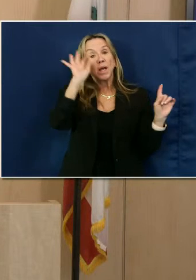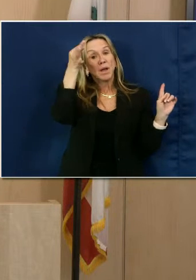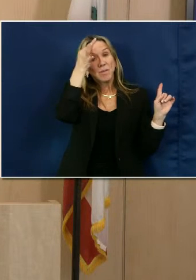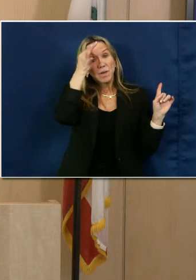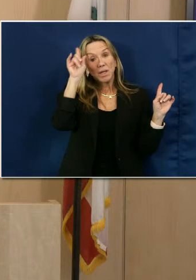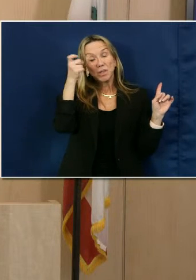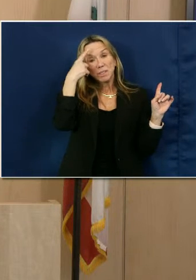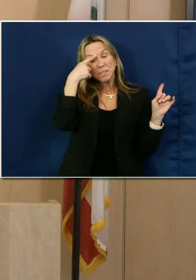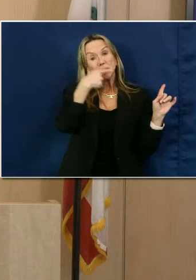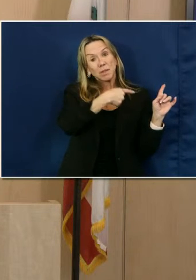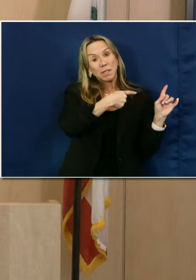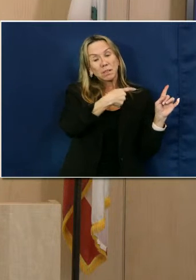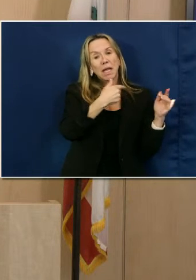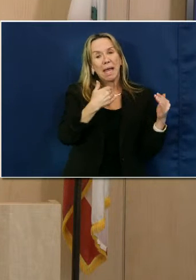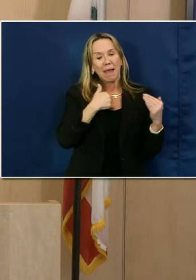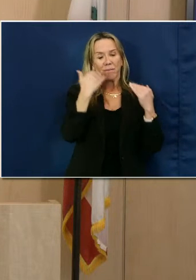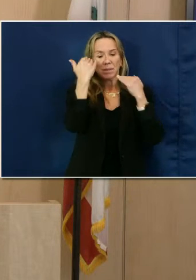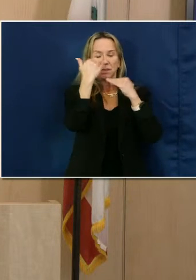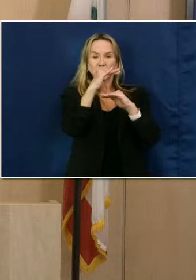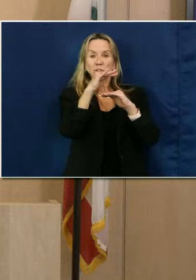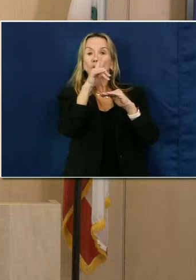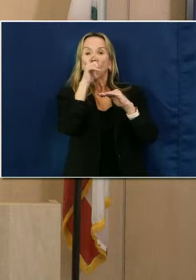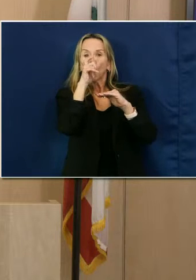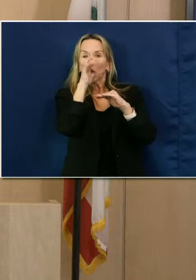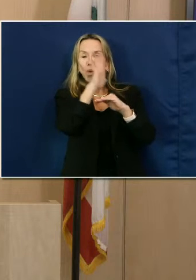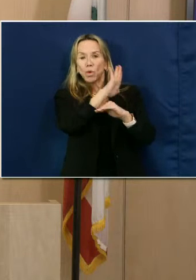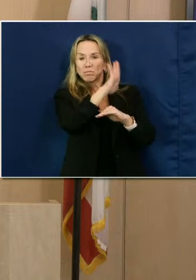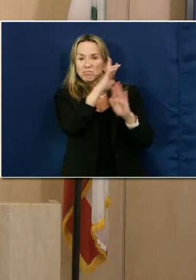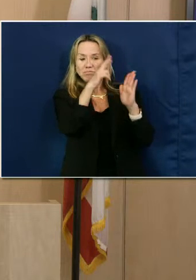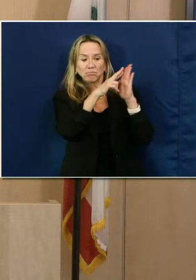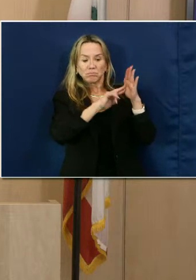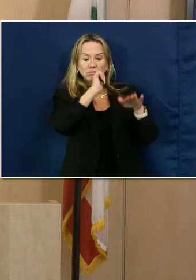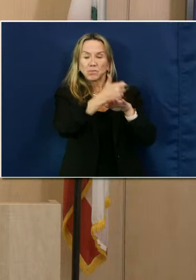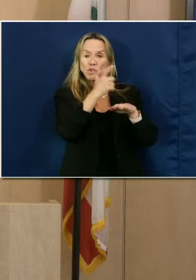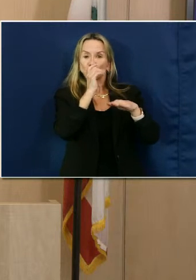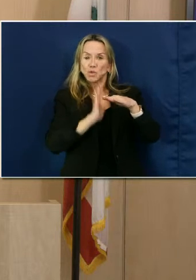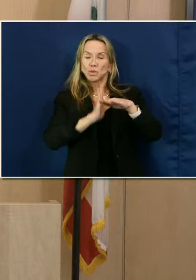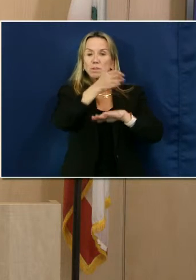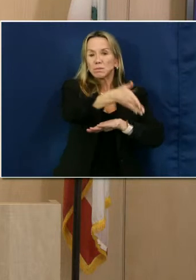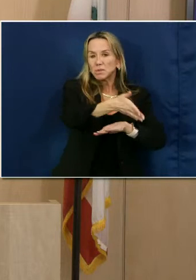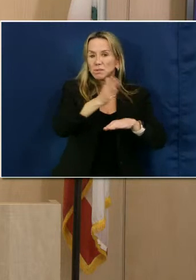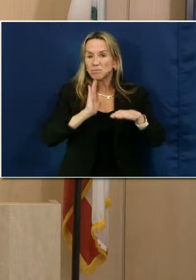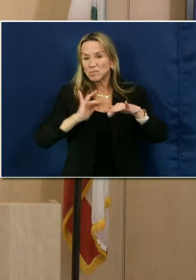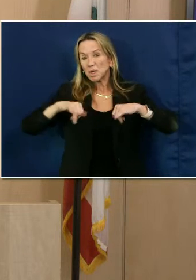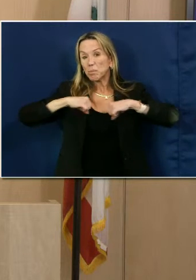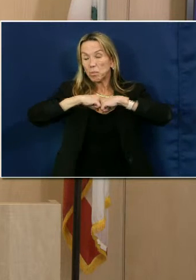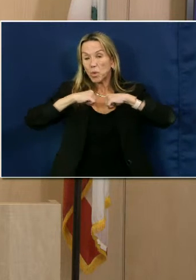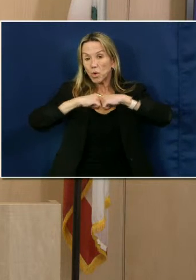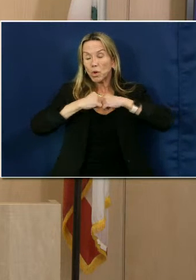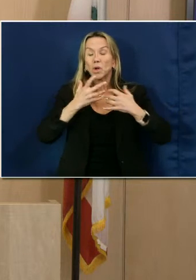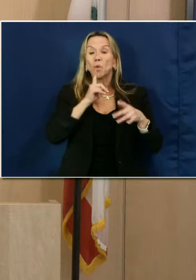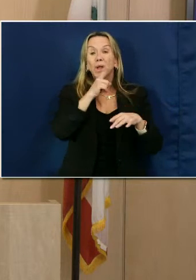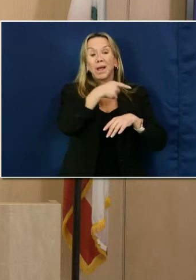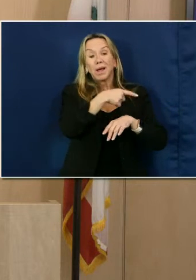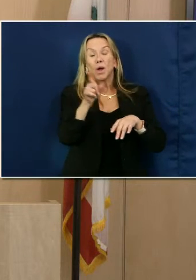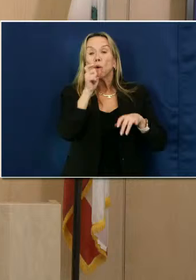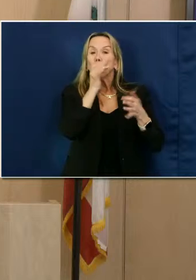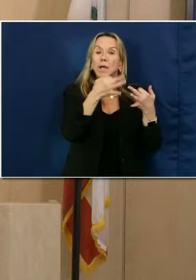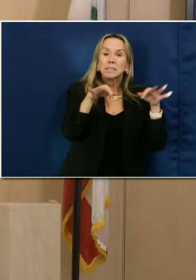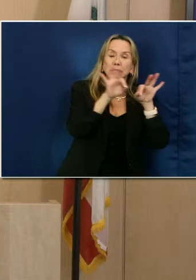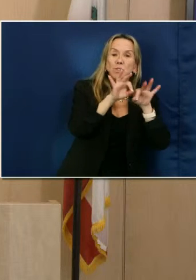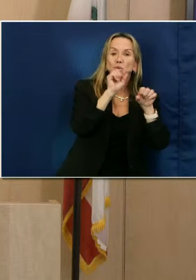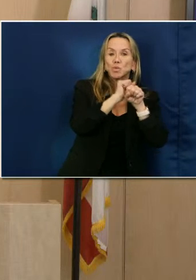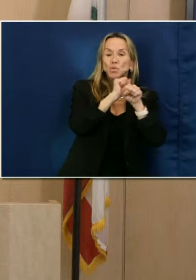has restrictions on who crosses, and then it is for essential workers, and it is also for those individuals that